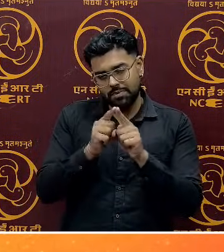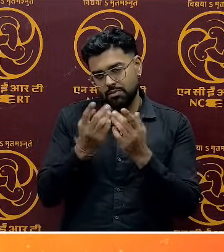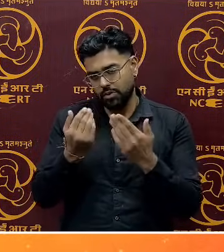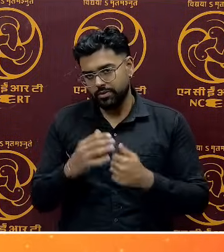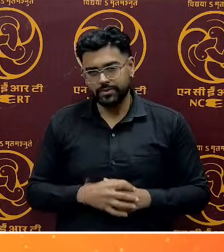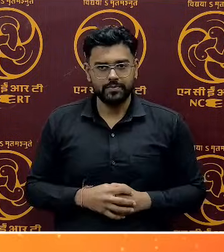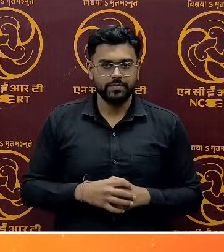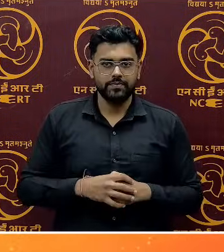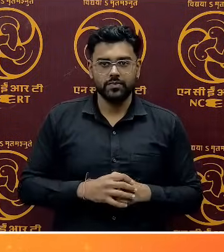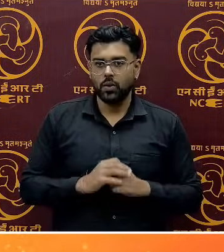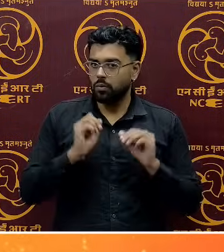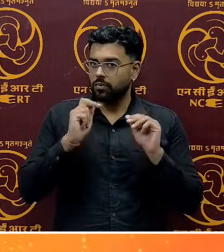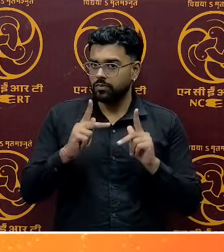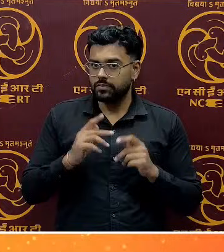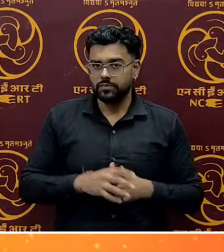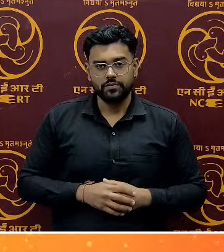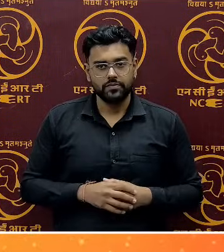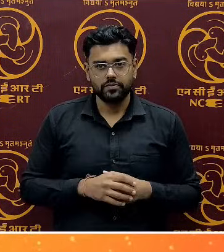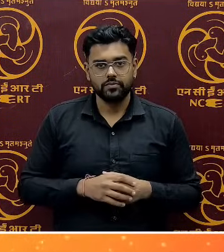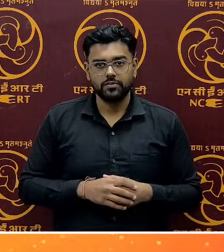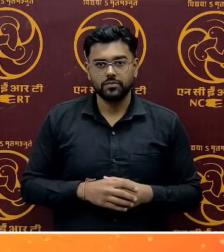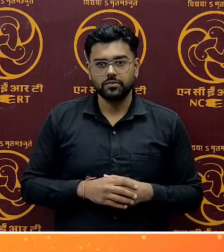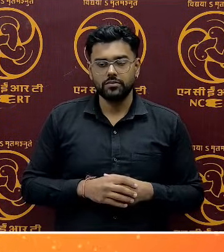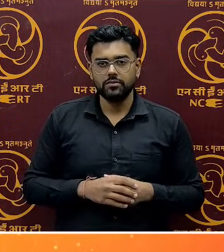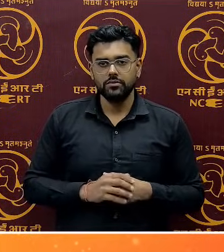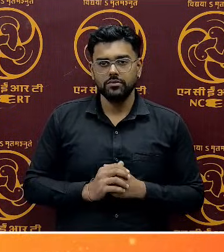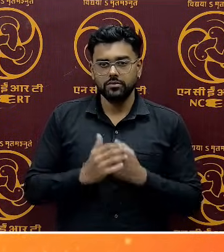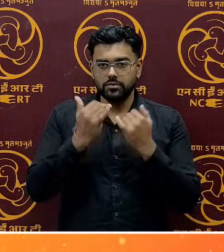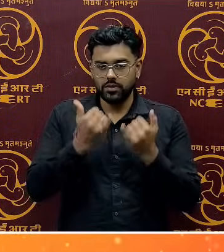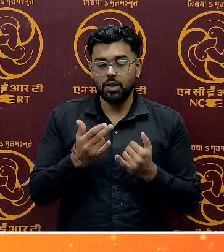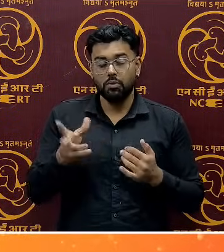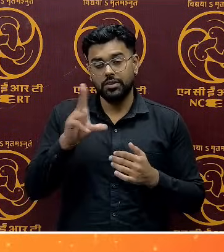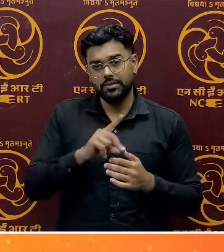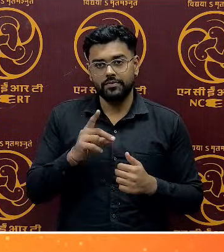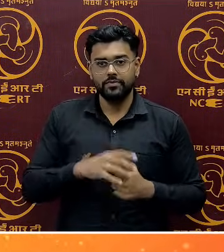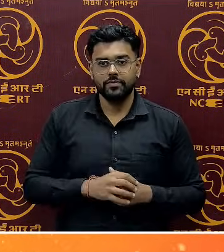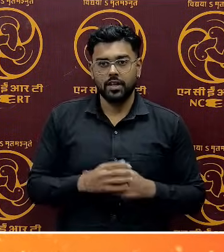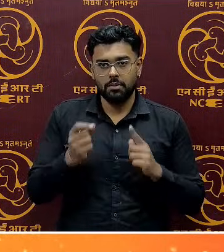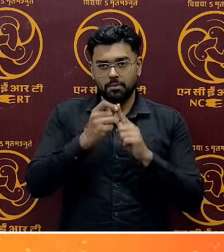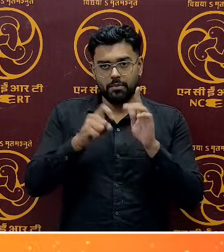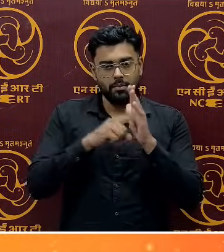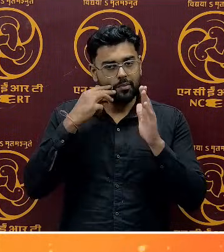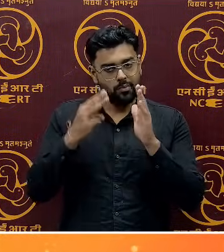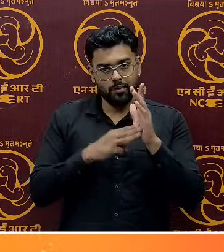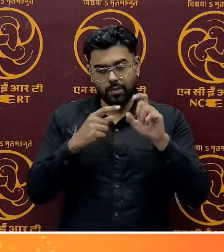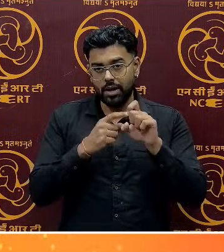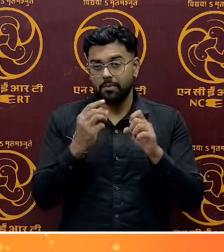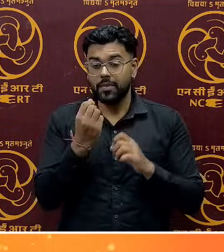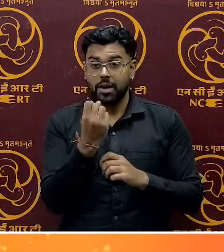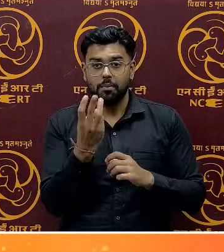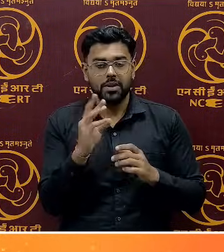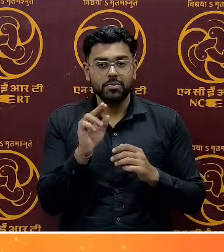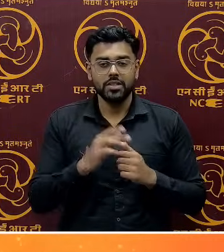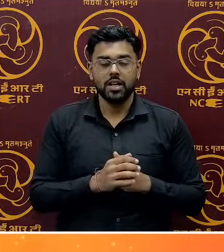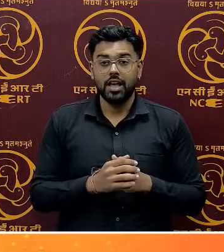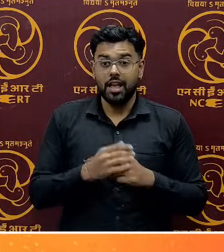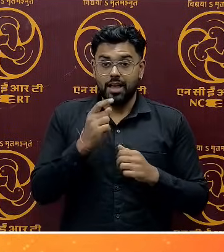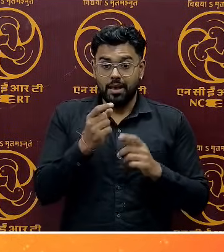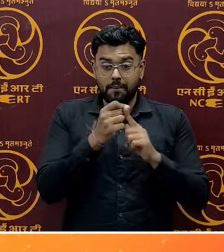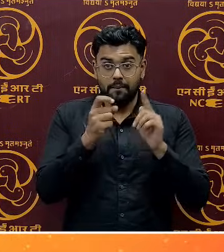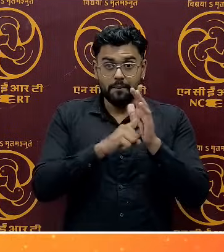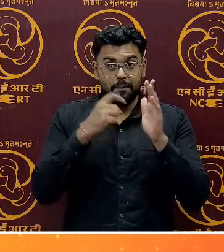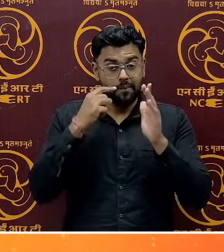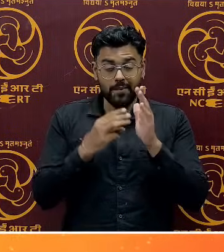numbers. Okay. Yes. So, let us revise prime numbers. The numbers that have only two factors,